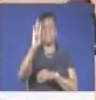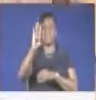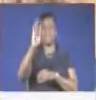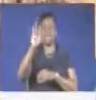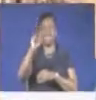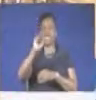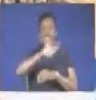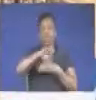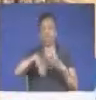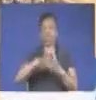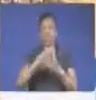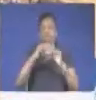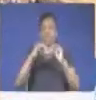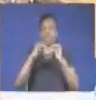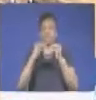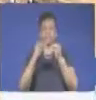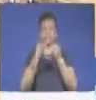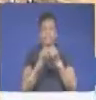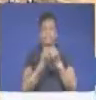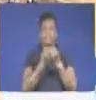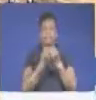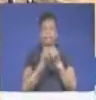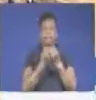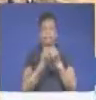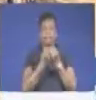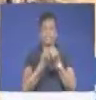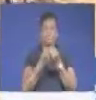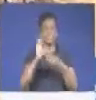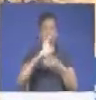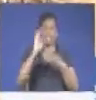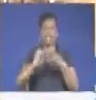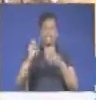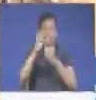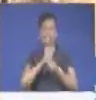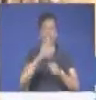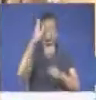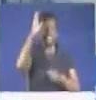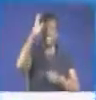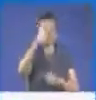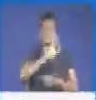All-Team. And that's going to put a cap on Sports Saturday. I'm Charles Fisher. Thanks for watching, everybody.